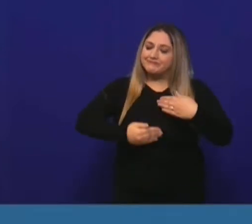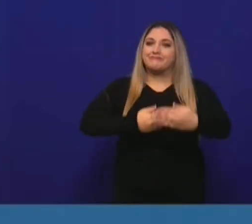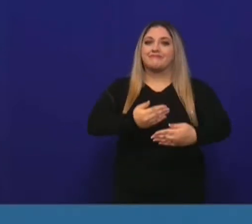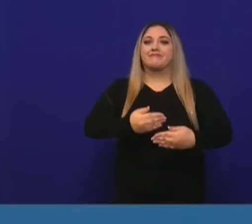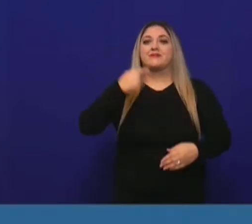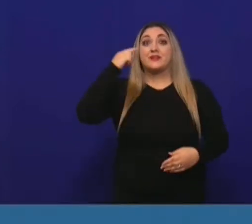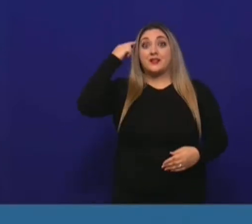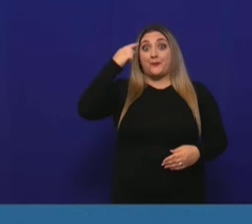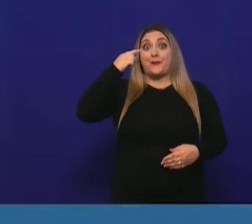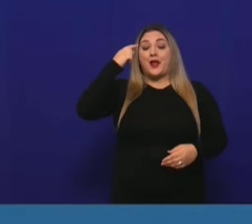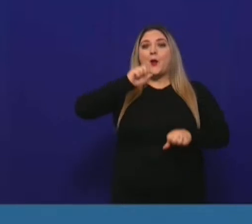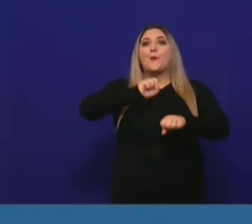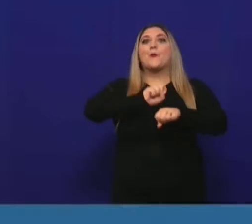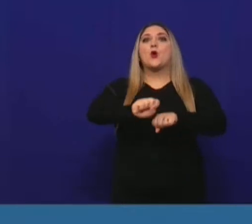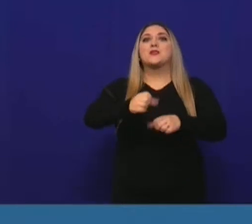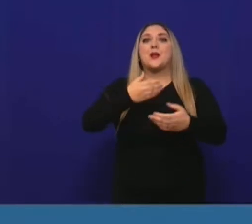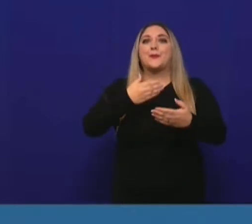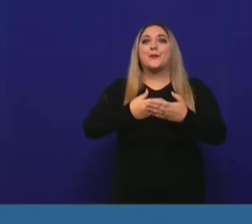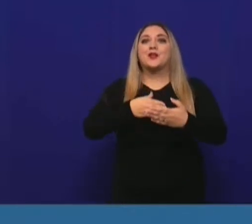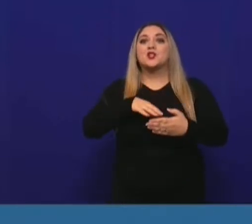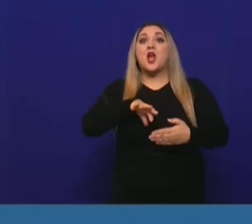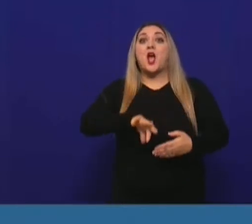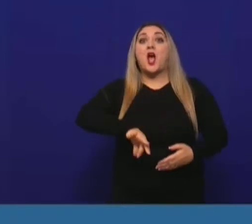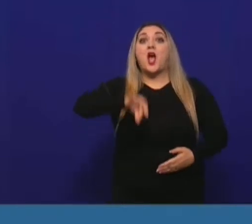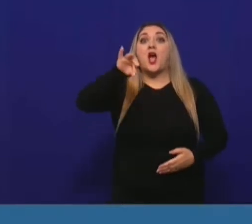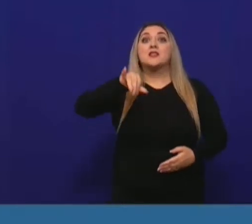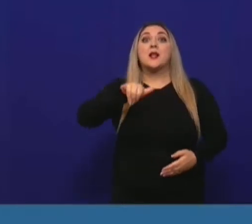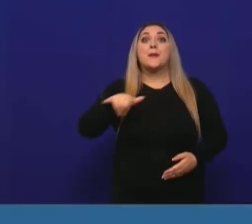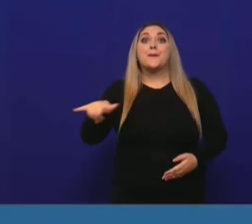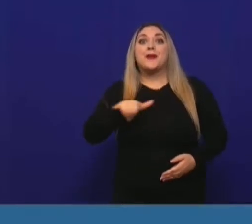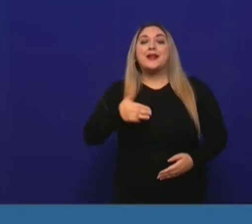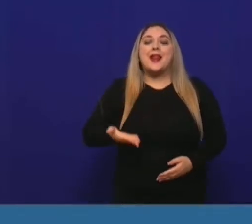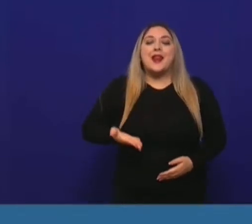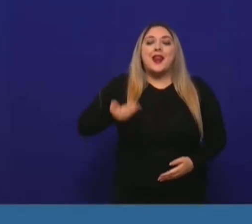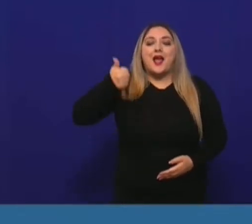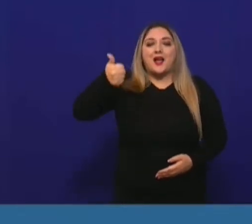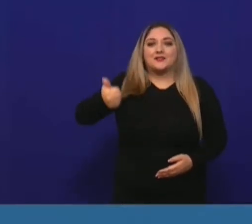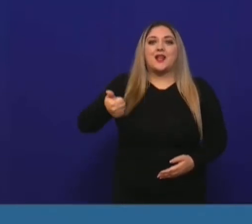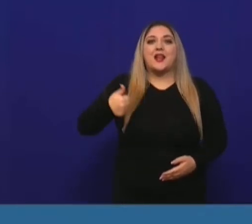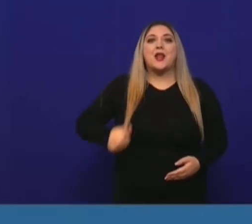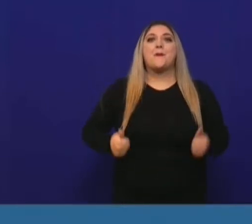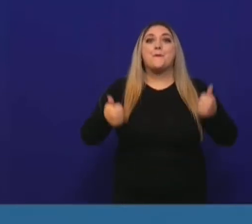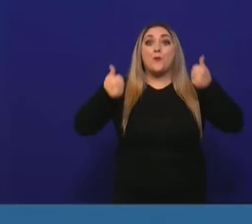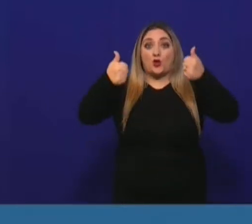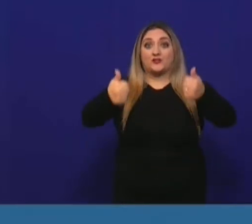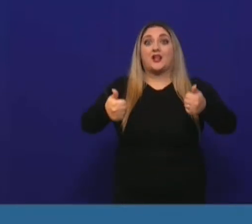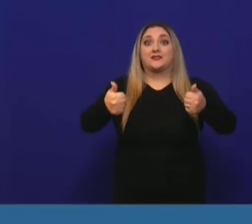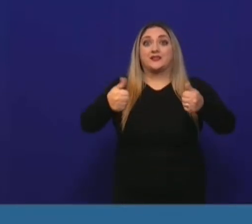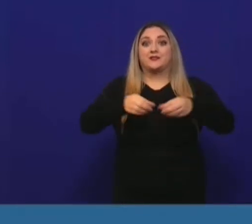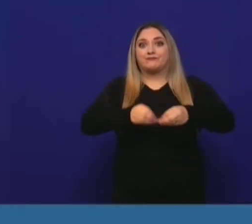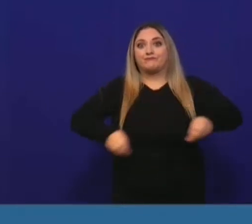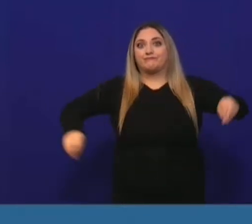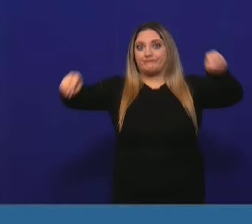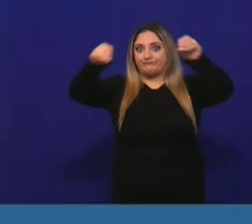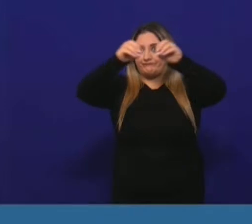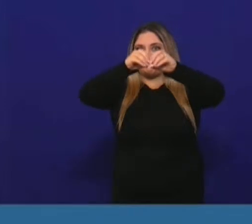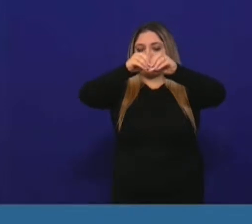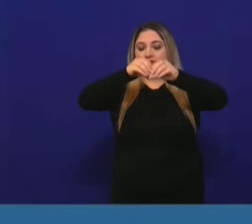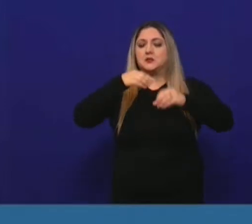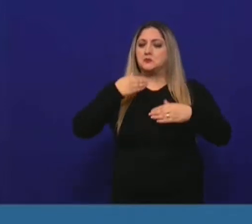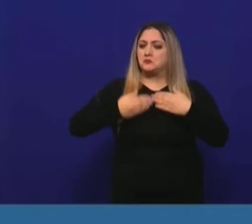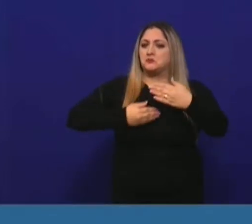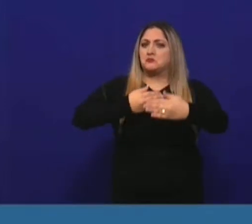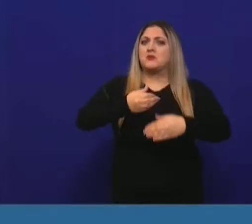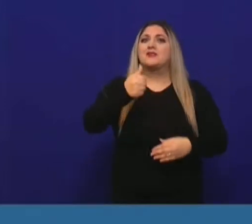li għamilna ta' prioritizzazzjoni ta' dawk in-nies li għandhom l-ewwel jieħdu t-tilqim għaddejja tajjeb u